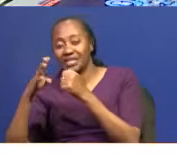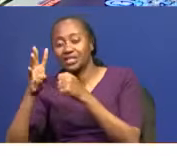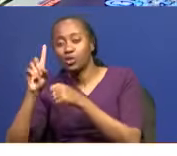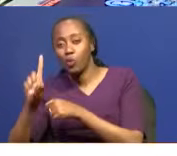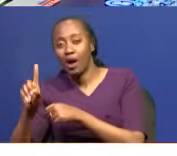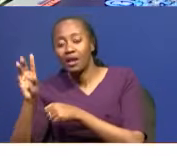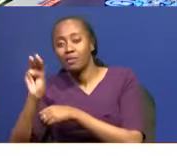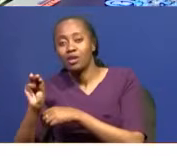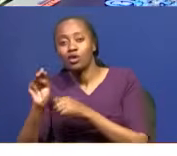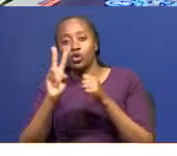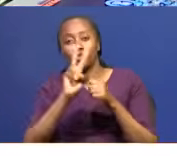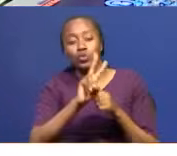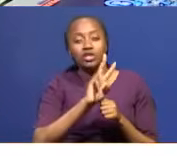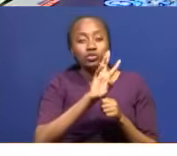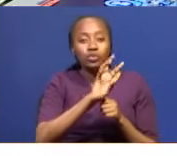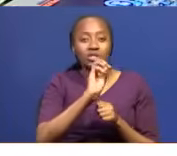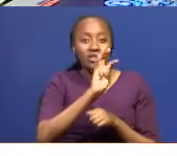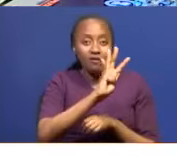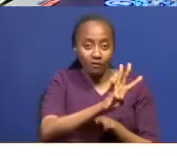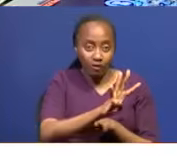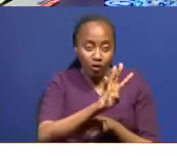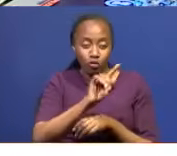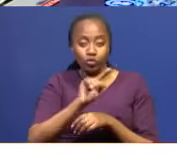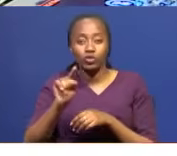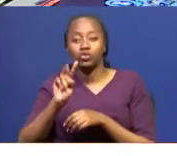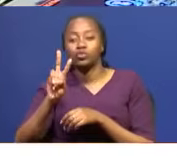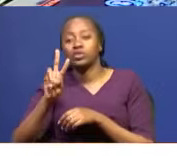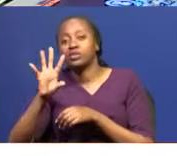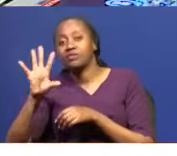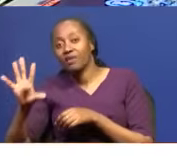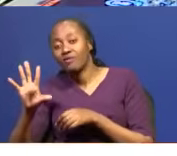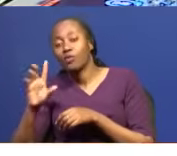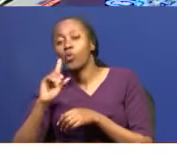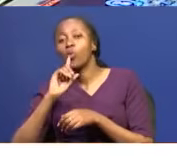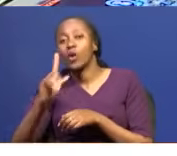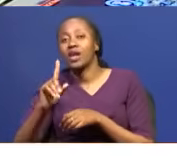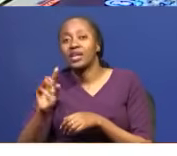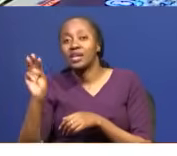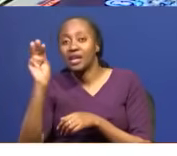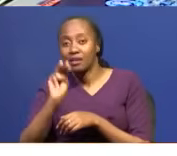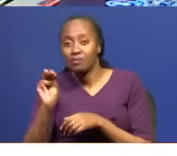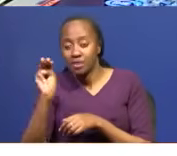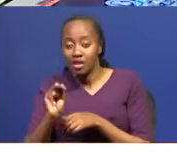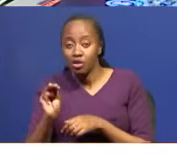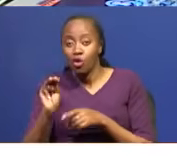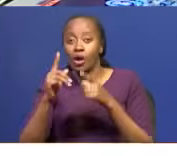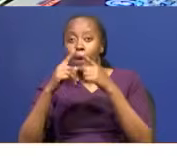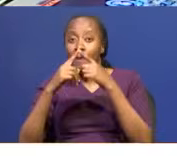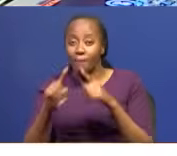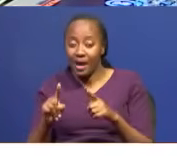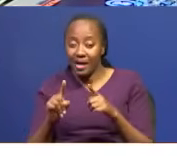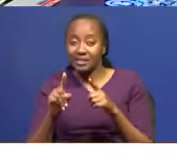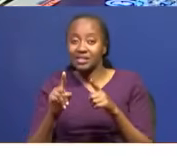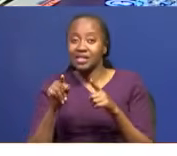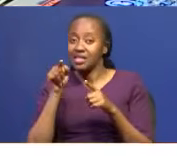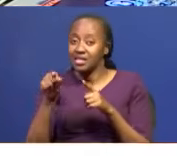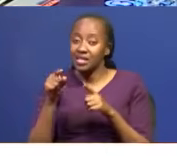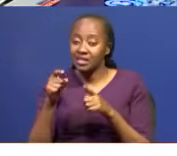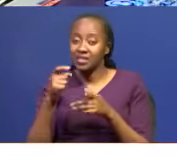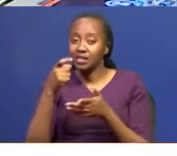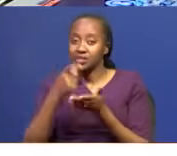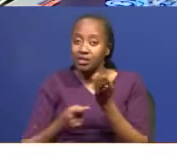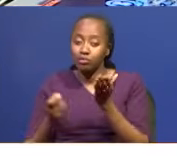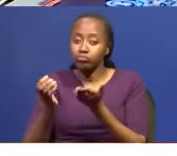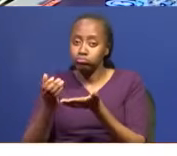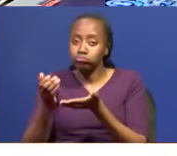in 2024-2025, we are at 101 million. So we have, because of the revenue administration measures,